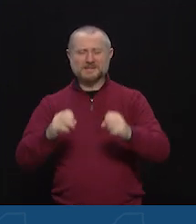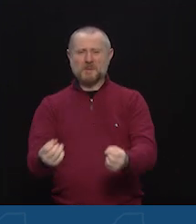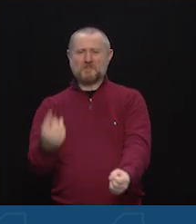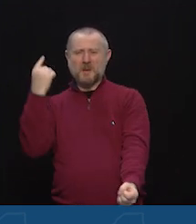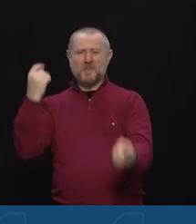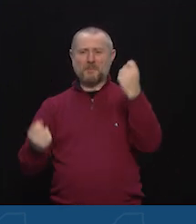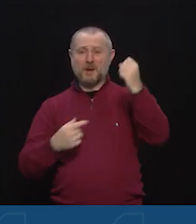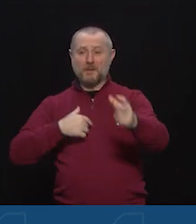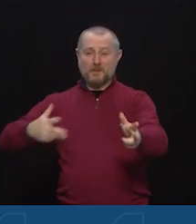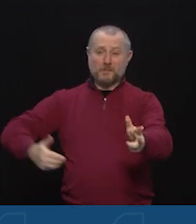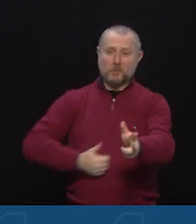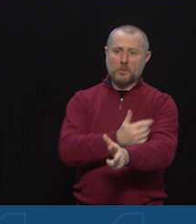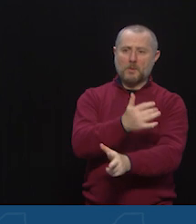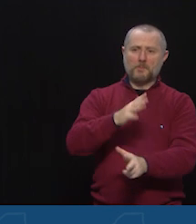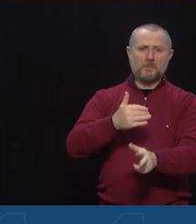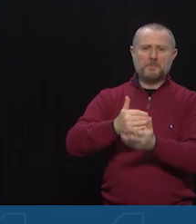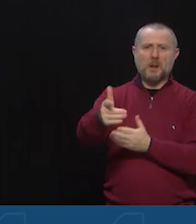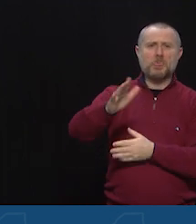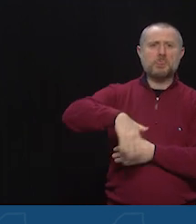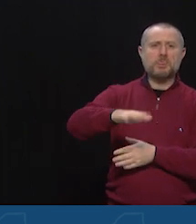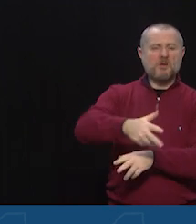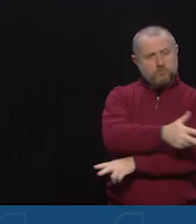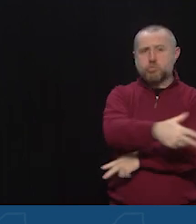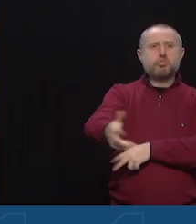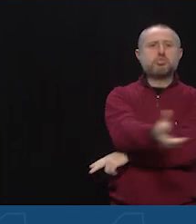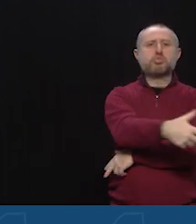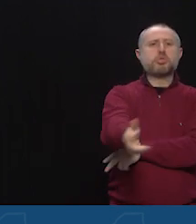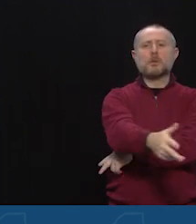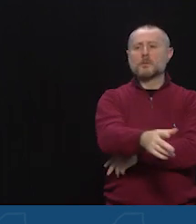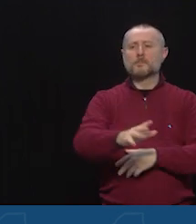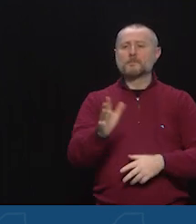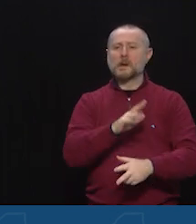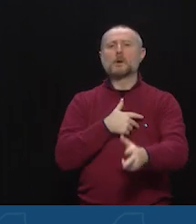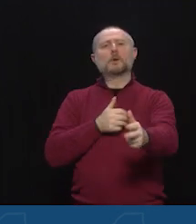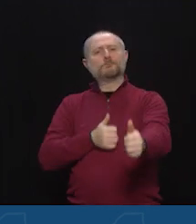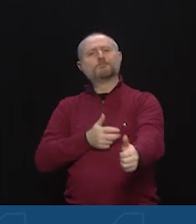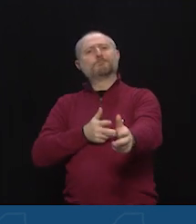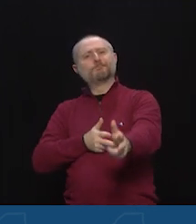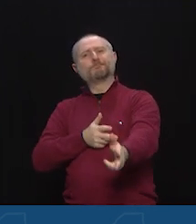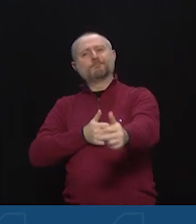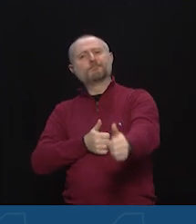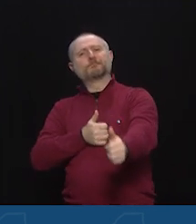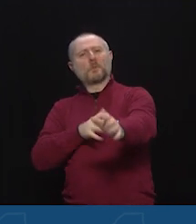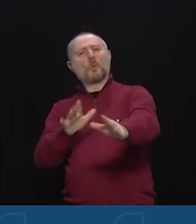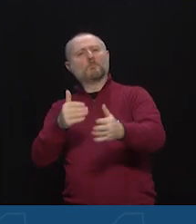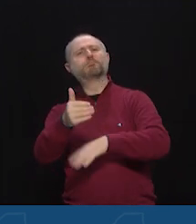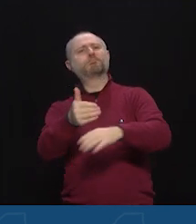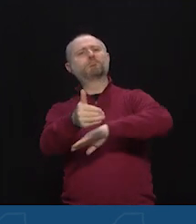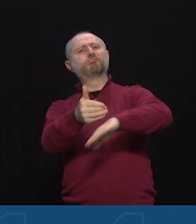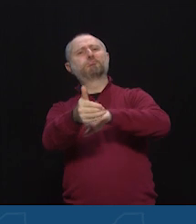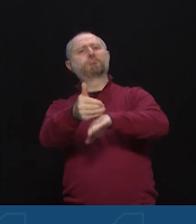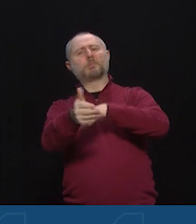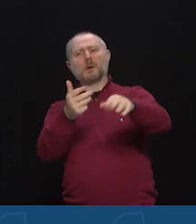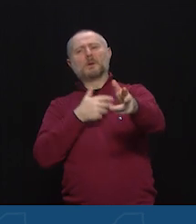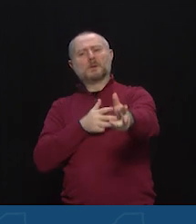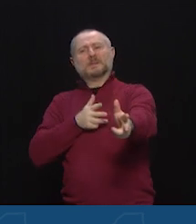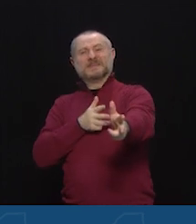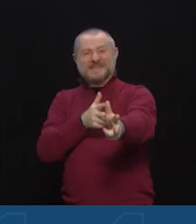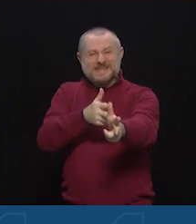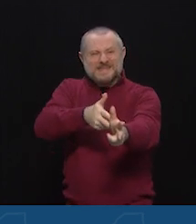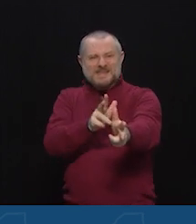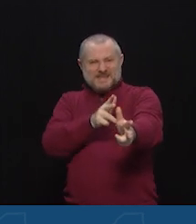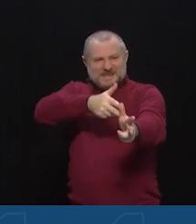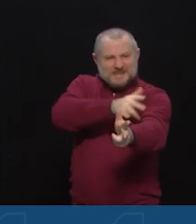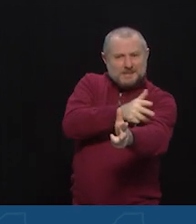them. Give them the space to do their jobs. Don't crowd the plow, all right?